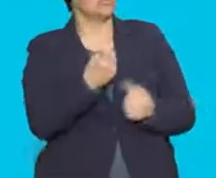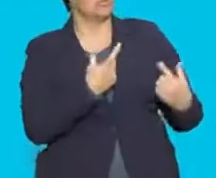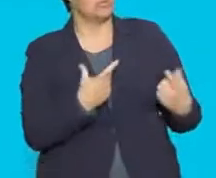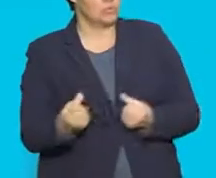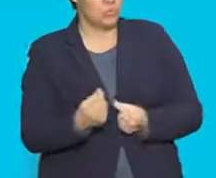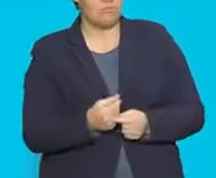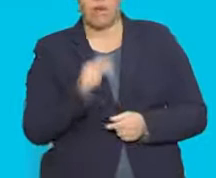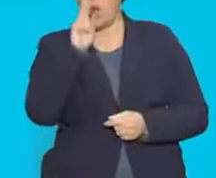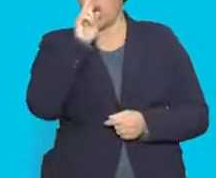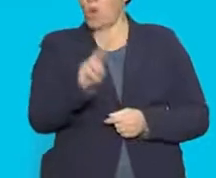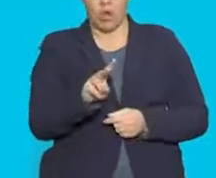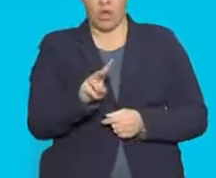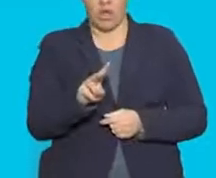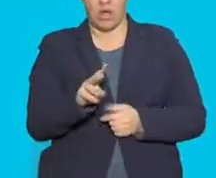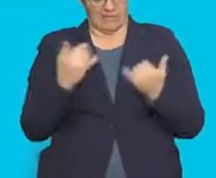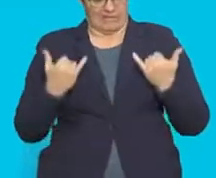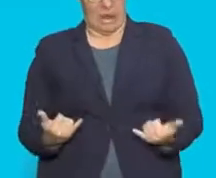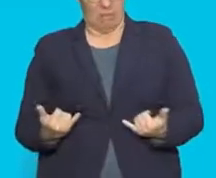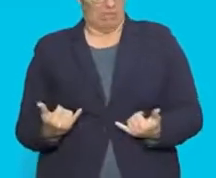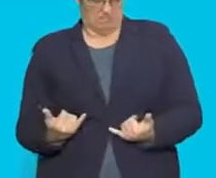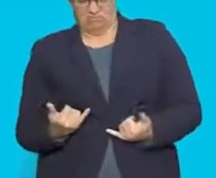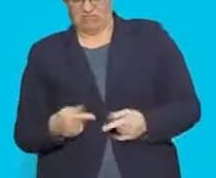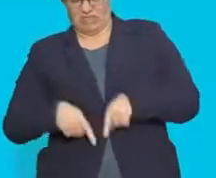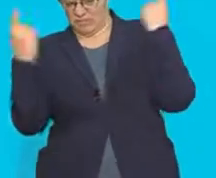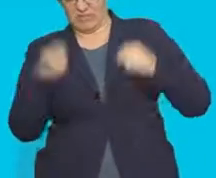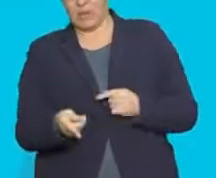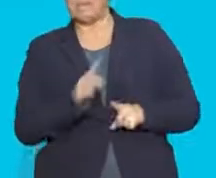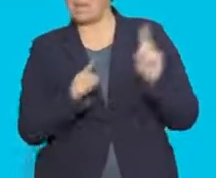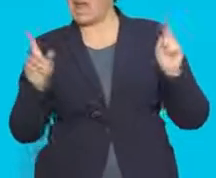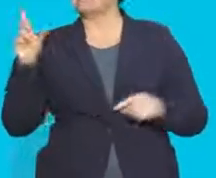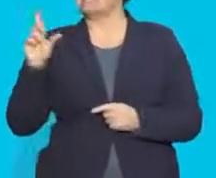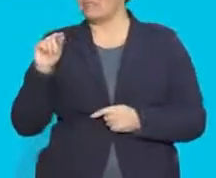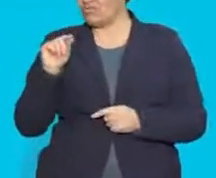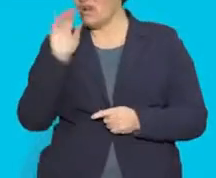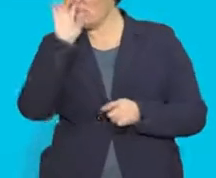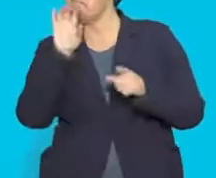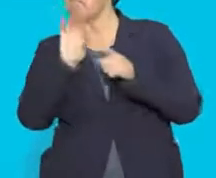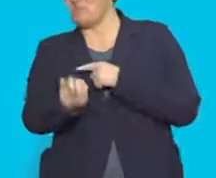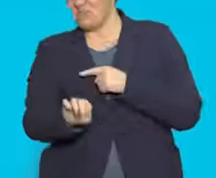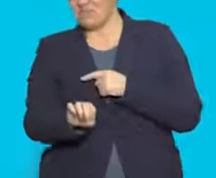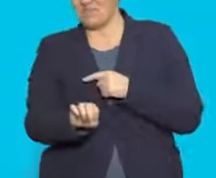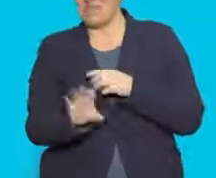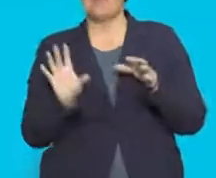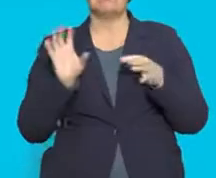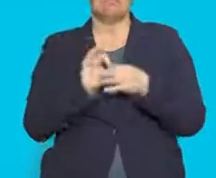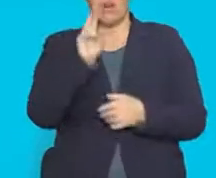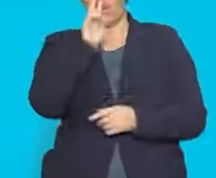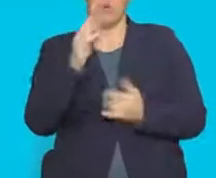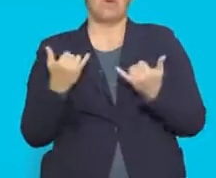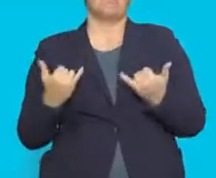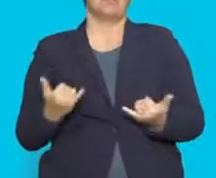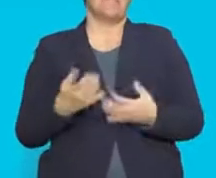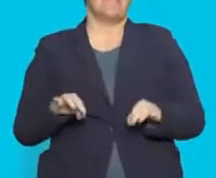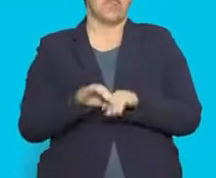to do, it does not look like it is present value, but it is a very interesting way of looking at